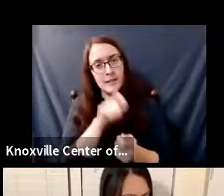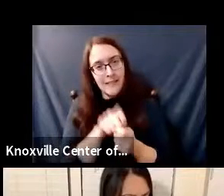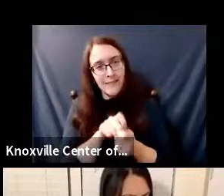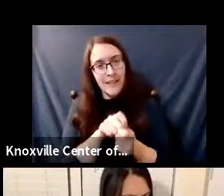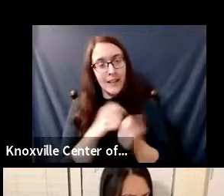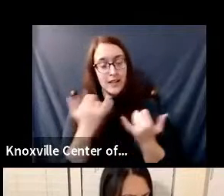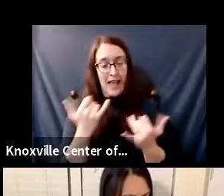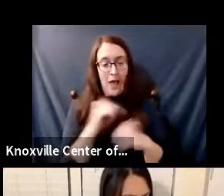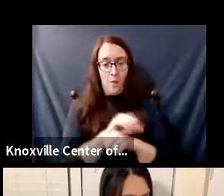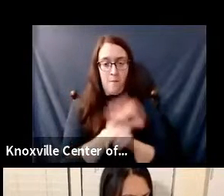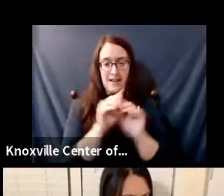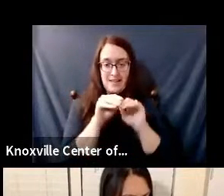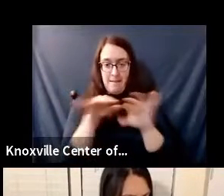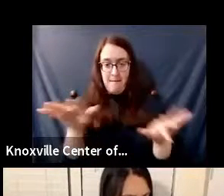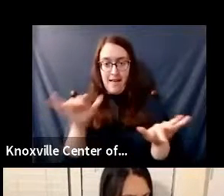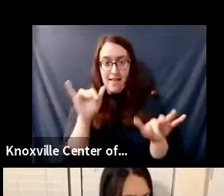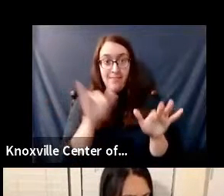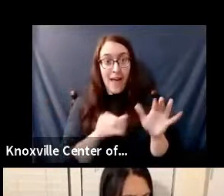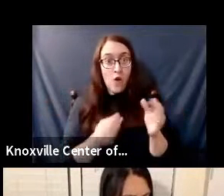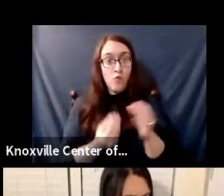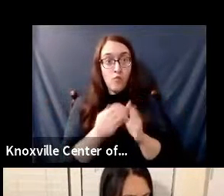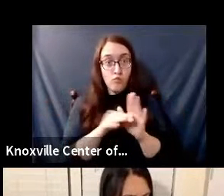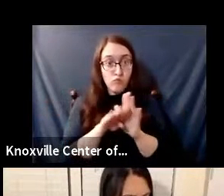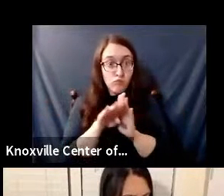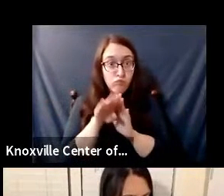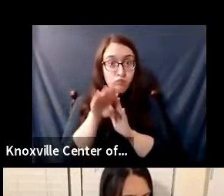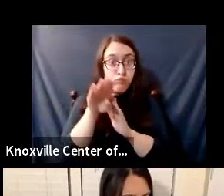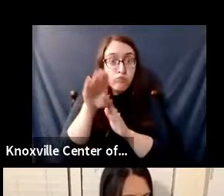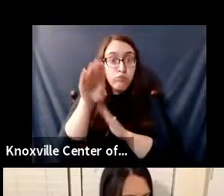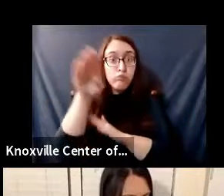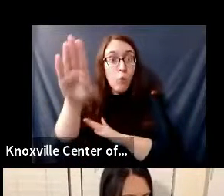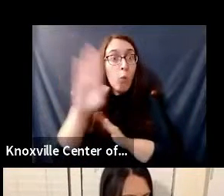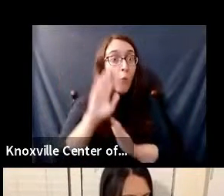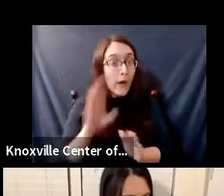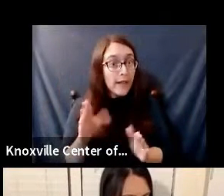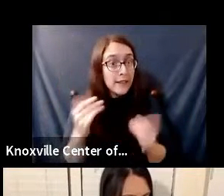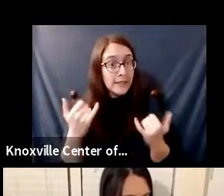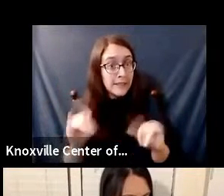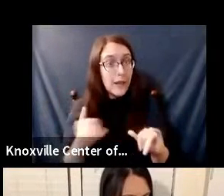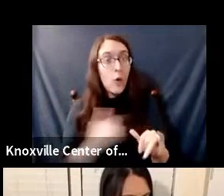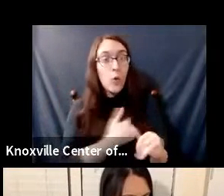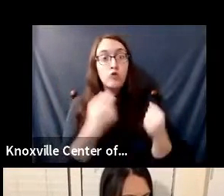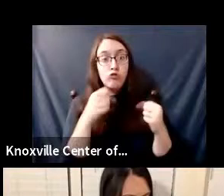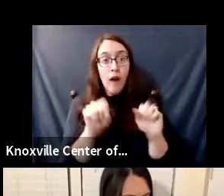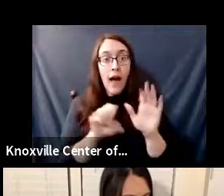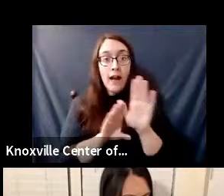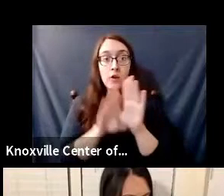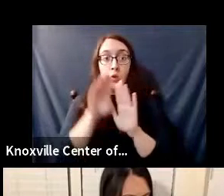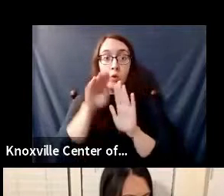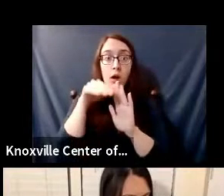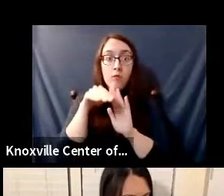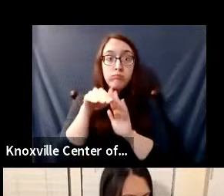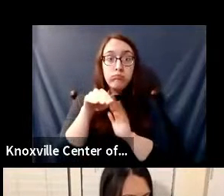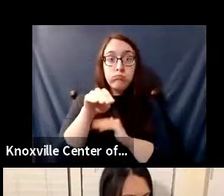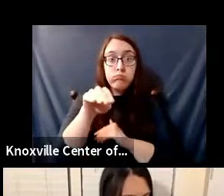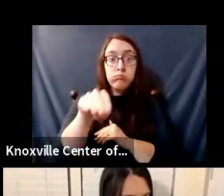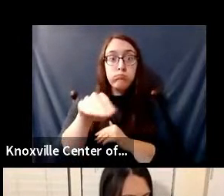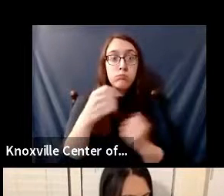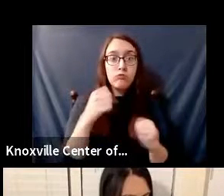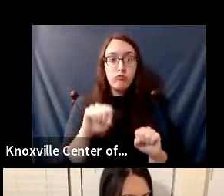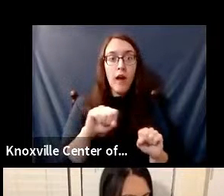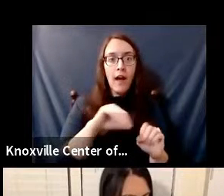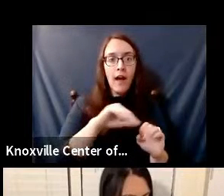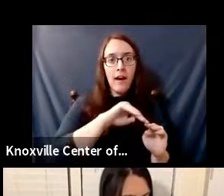growth. We're trying to blunt this effect in any way that we can. We're not going to be able to